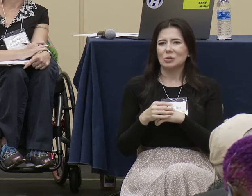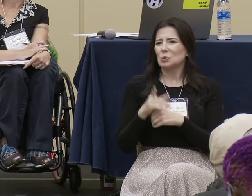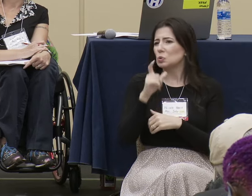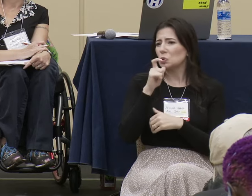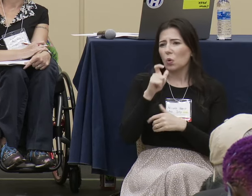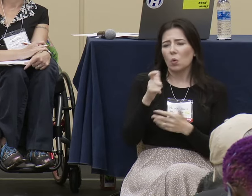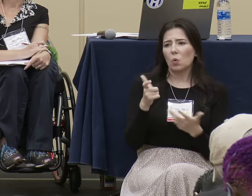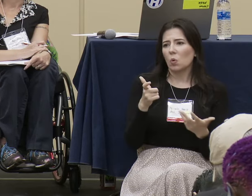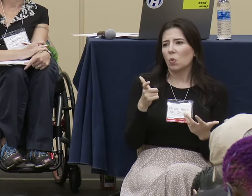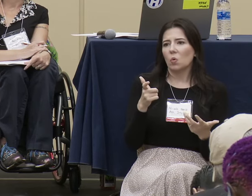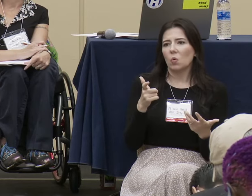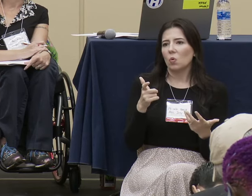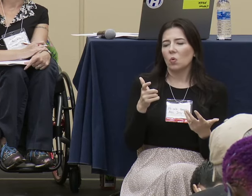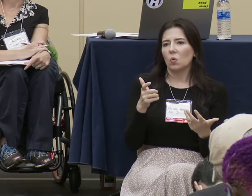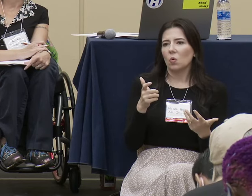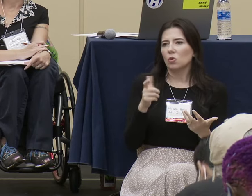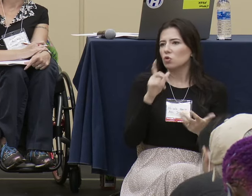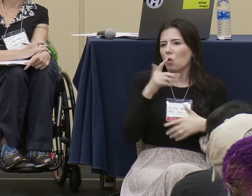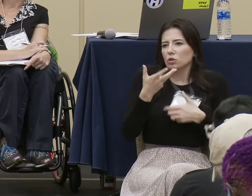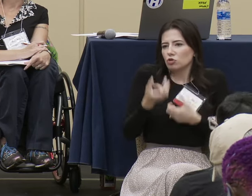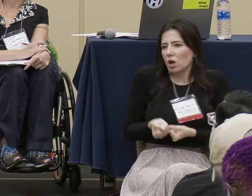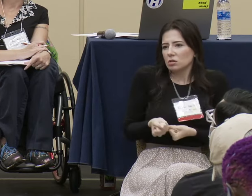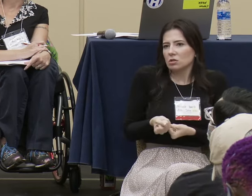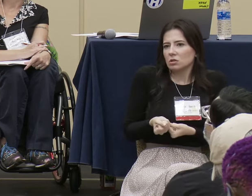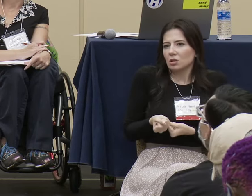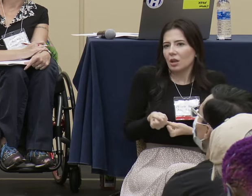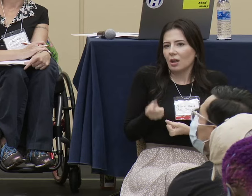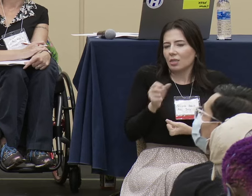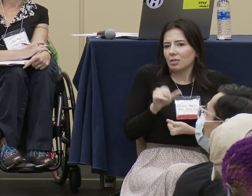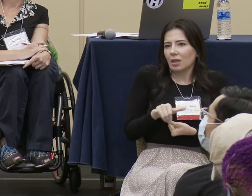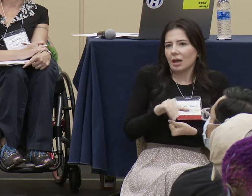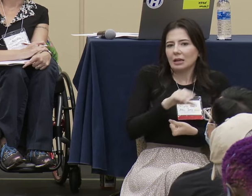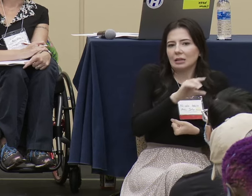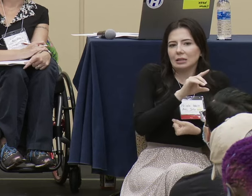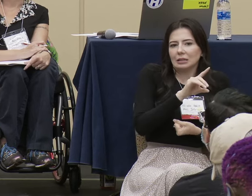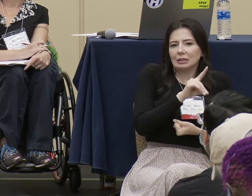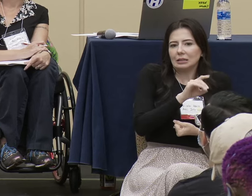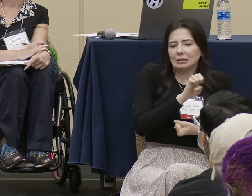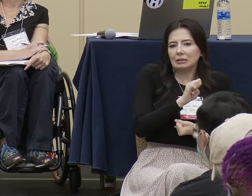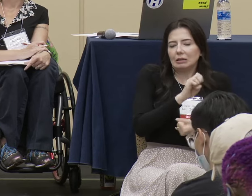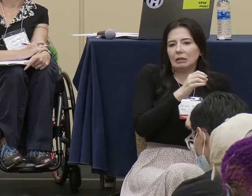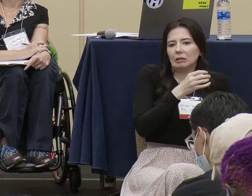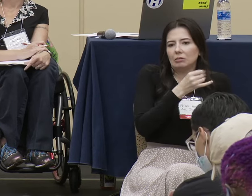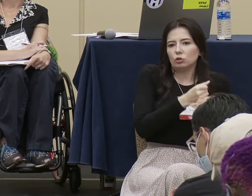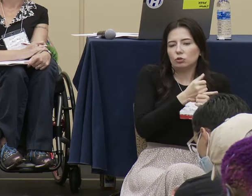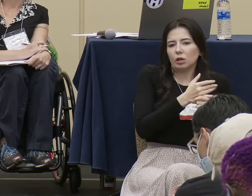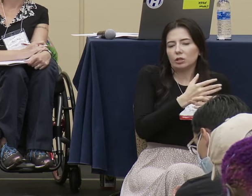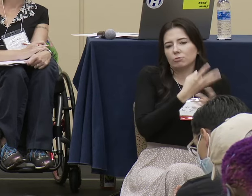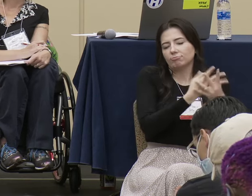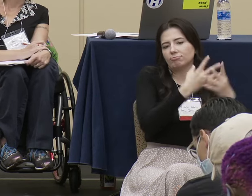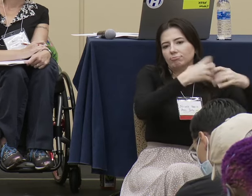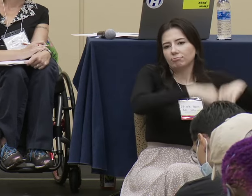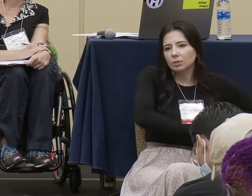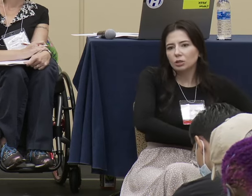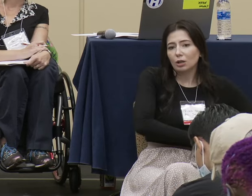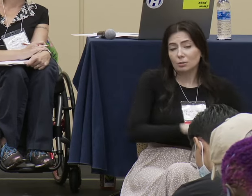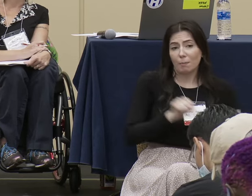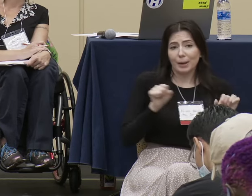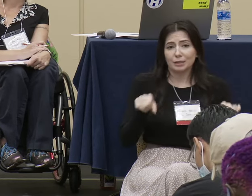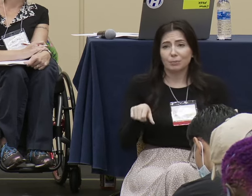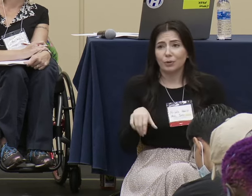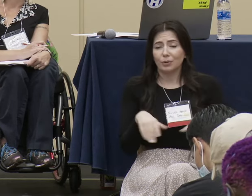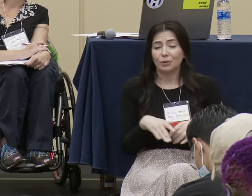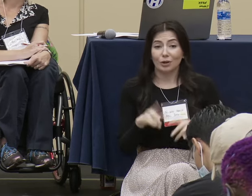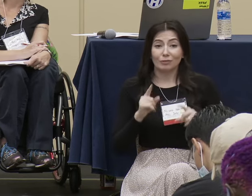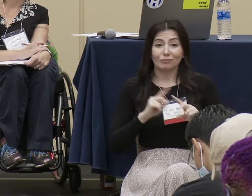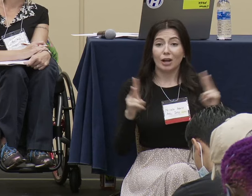believe, like, don't trust that decarceration is possible. And so they're very concerned with the people who